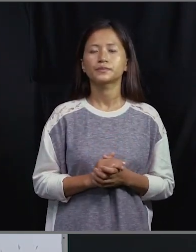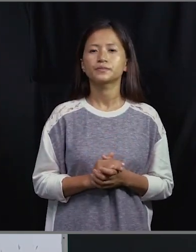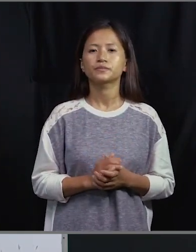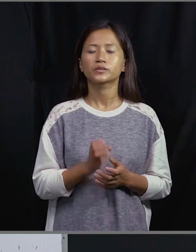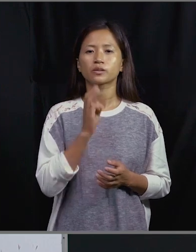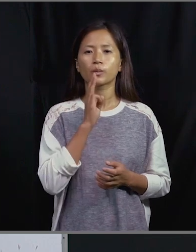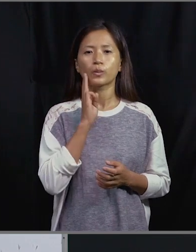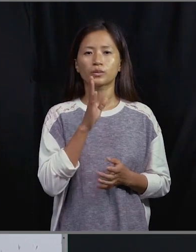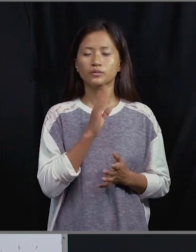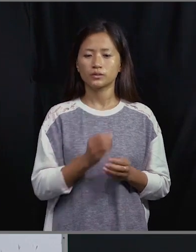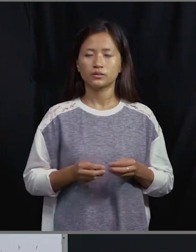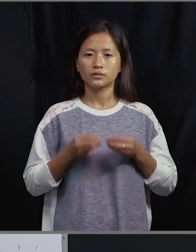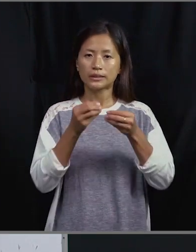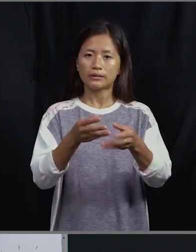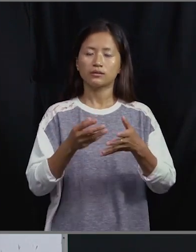will be produced